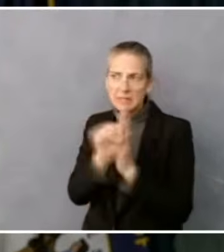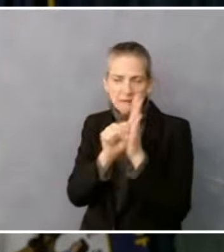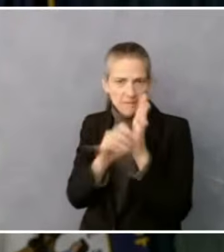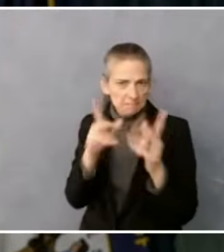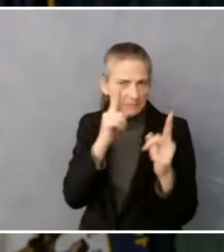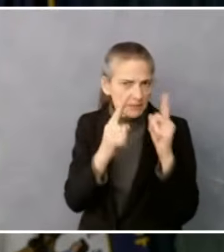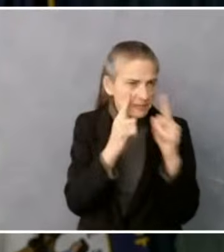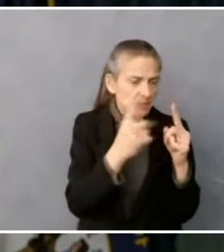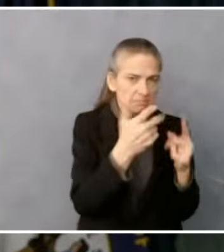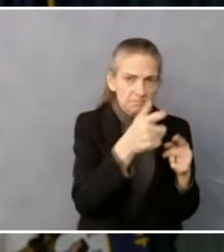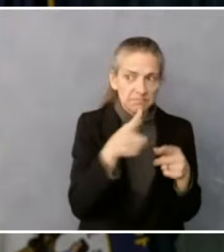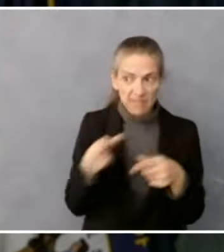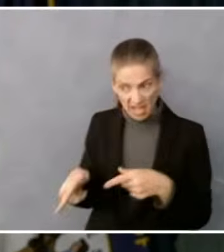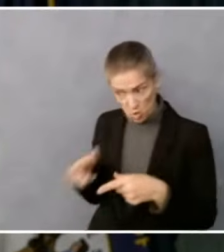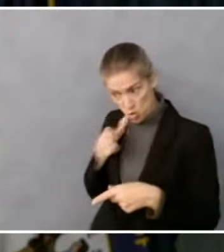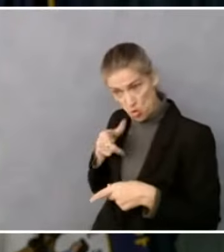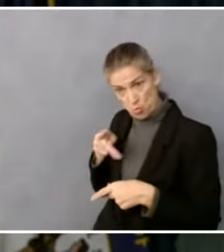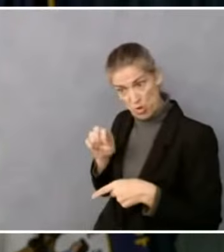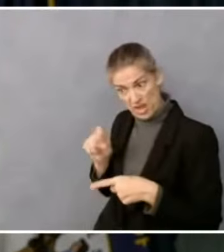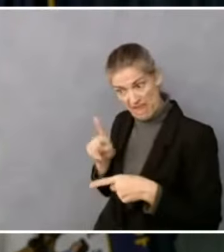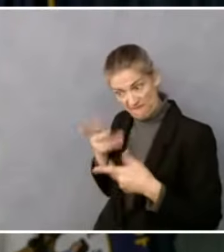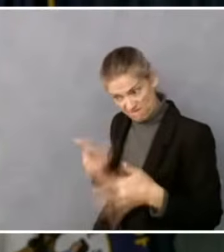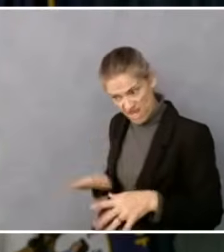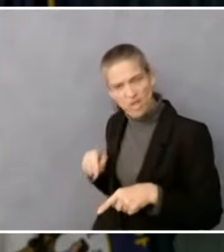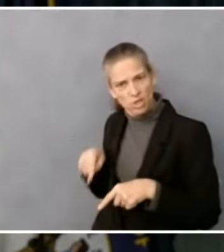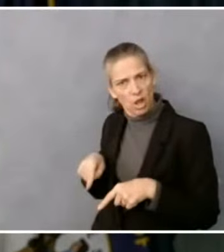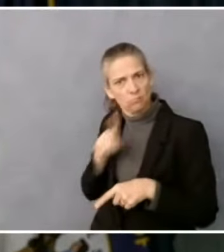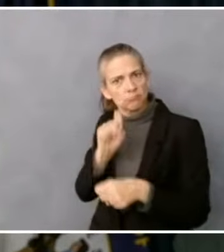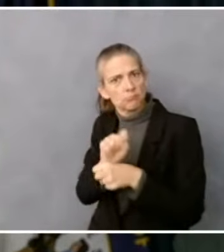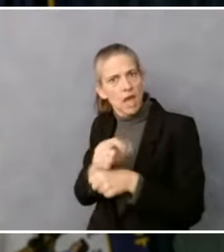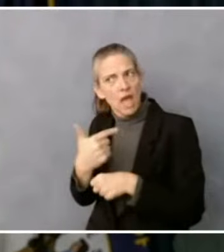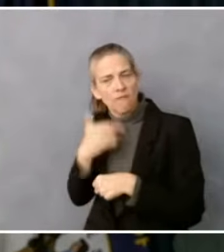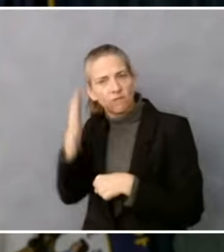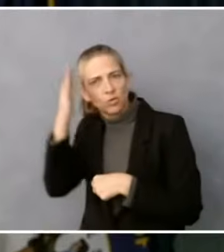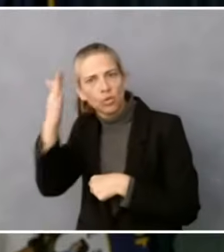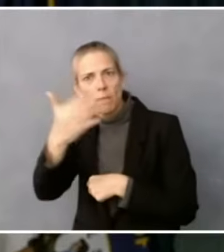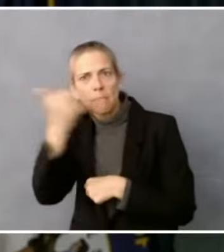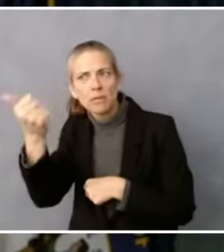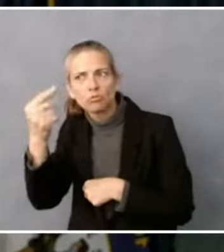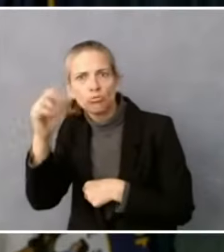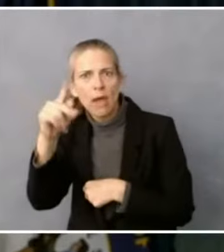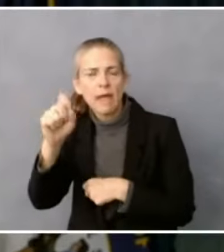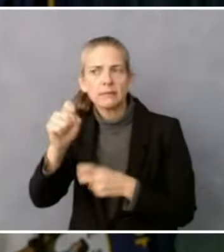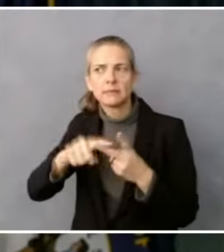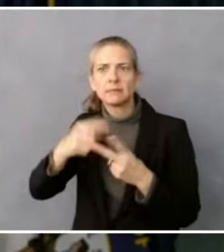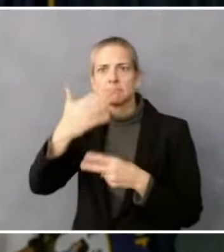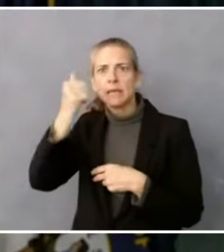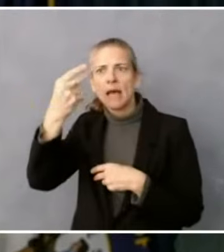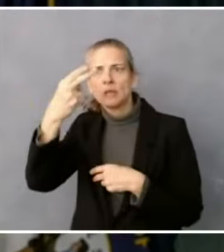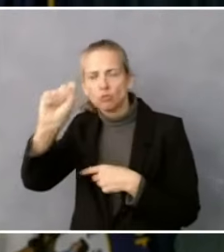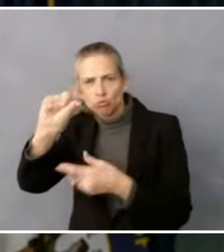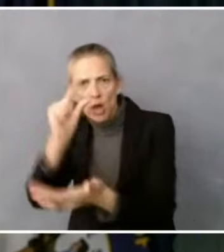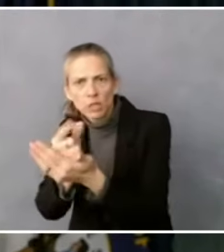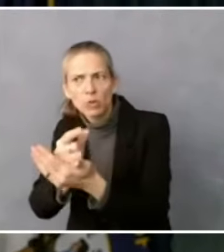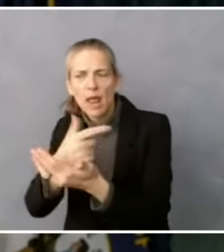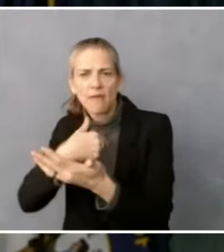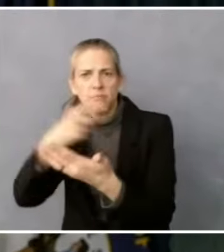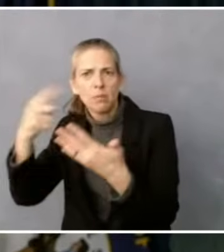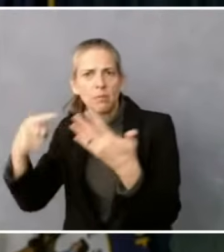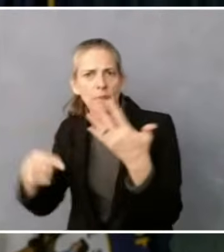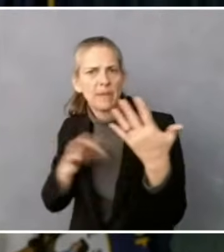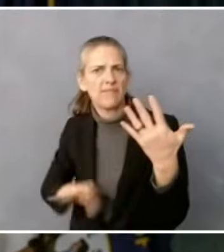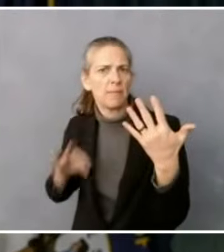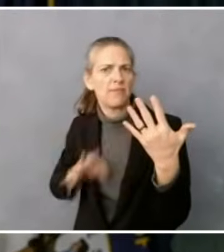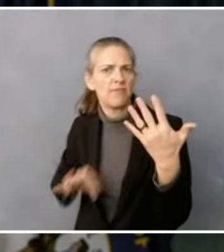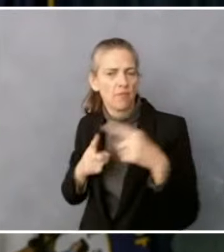in 3rd grade reading, better performance in middle school, and better high school graduation rates. By